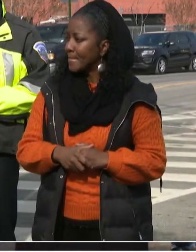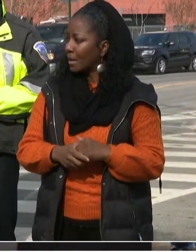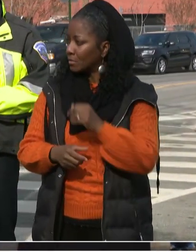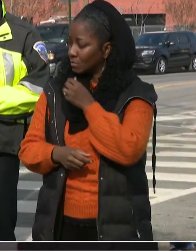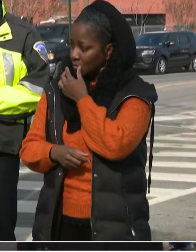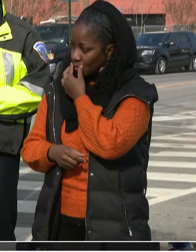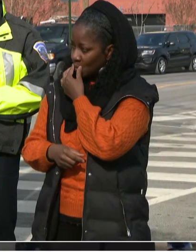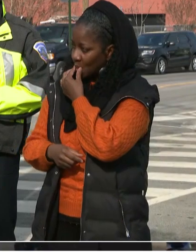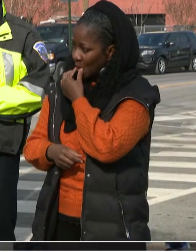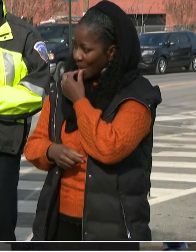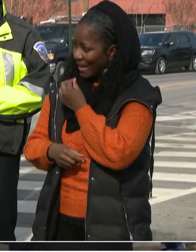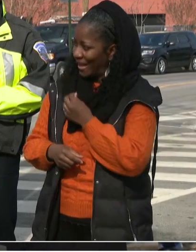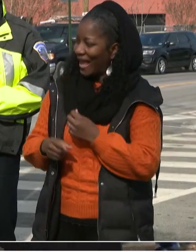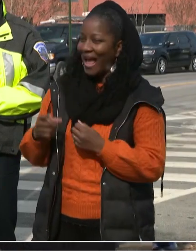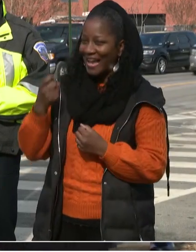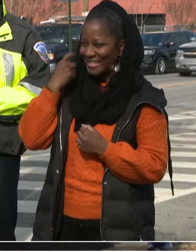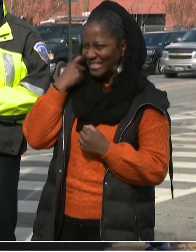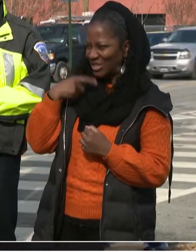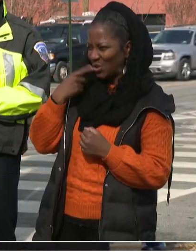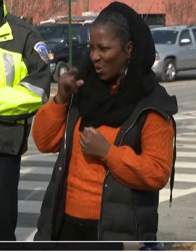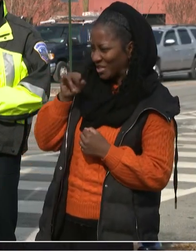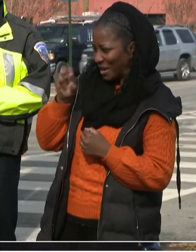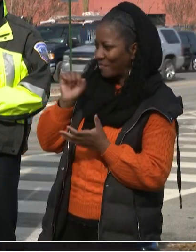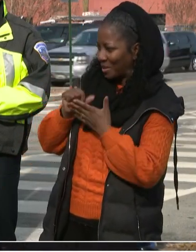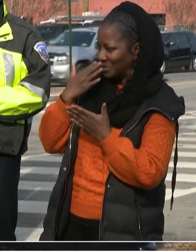I just told James that was a good question.